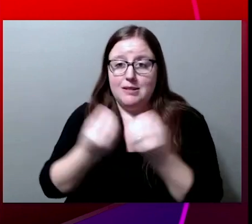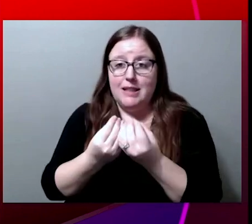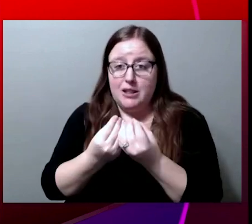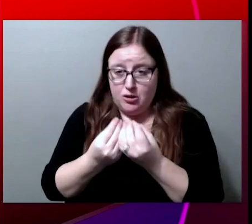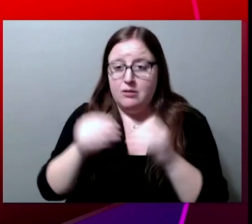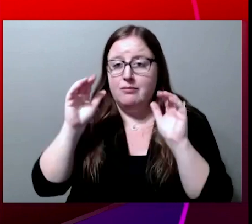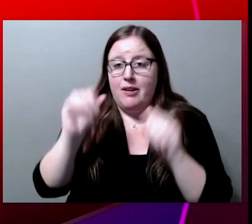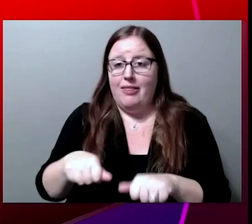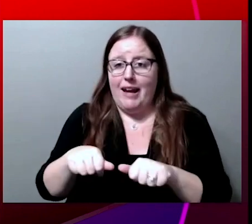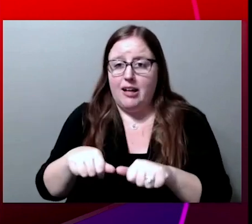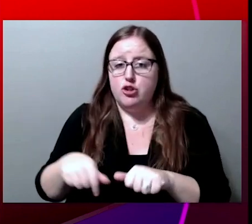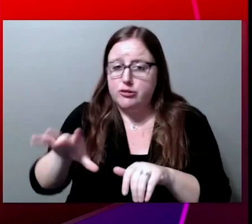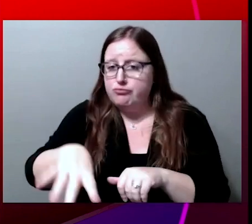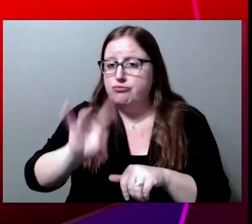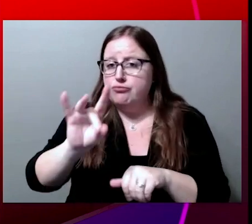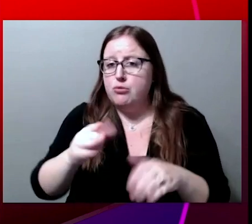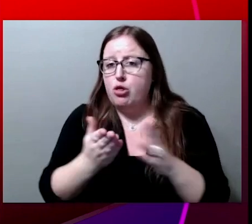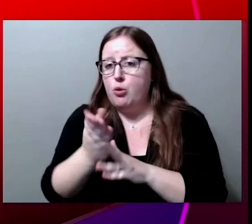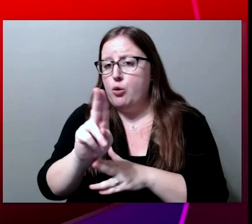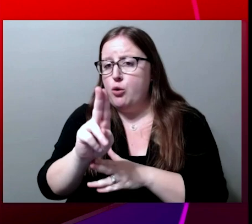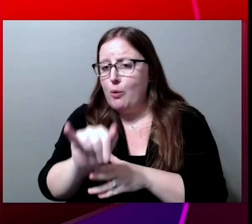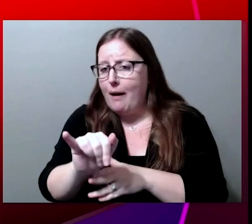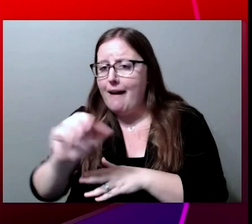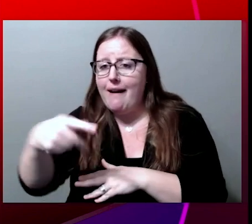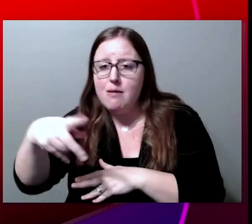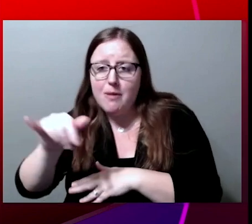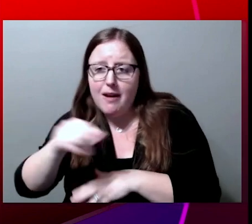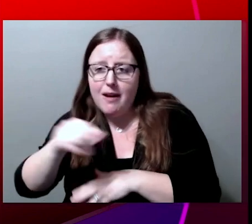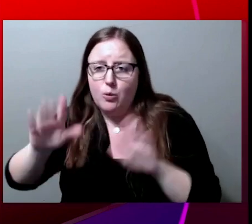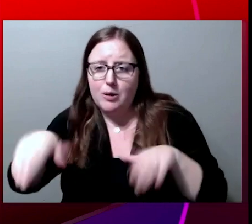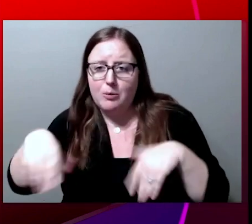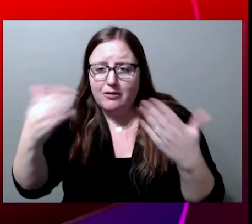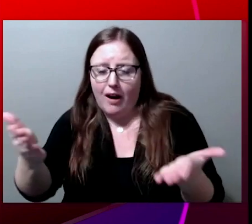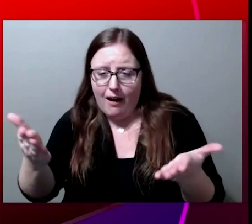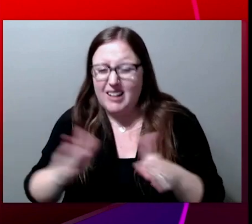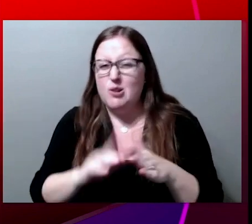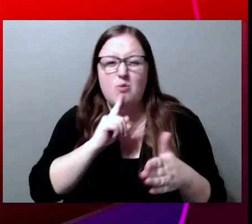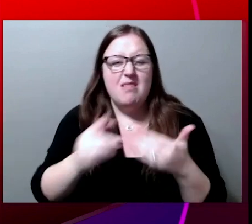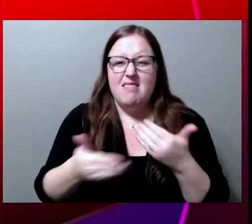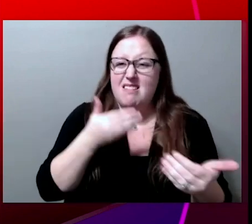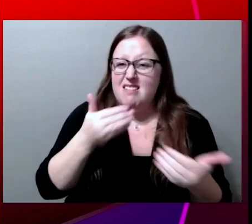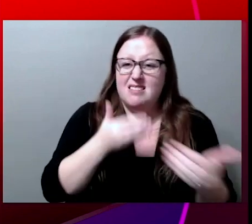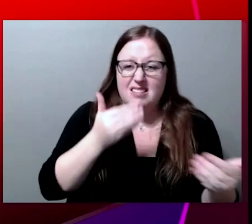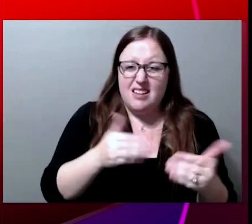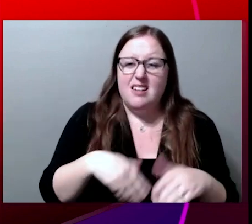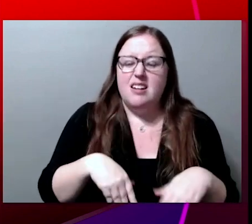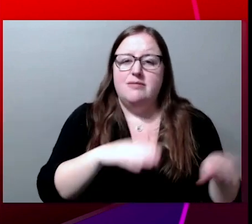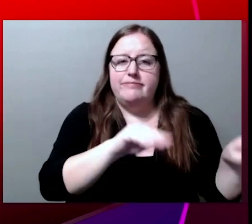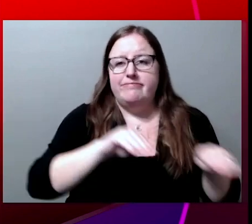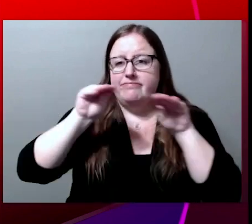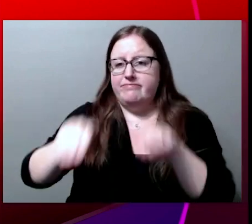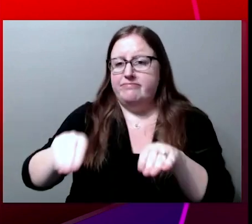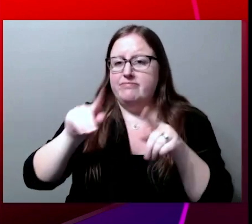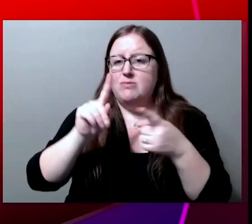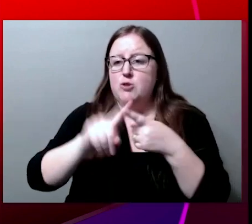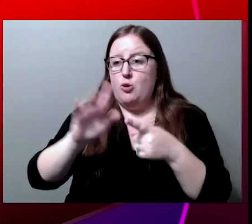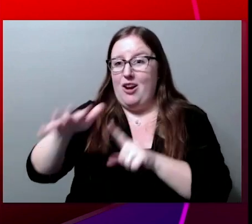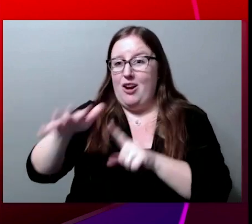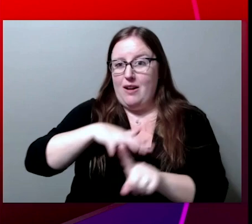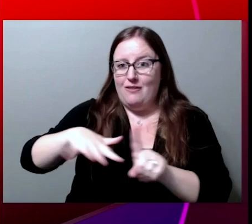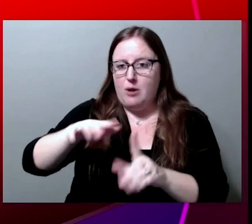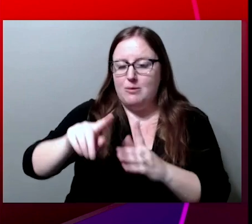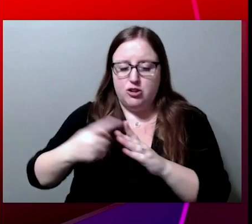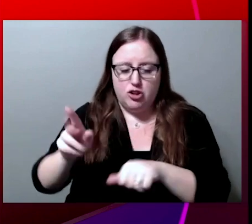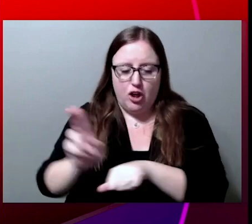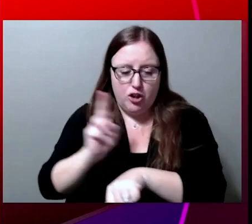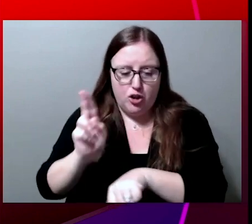can just discover through UI or APIs that we provide, and it's really easy to then take it into their own environment and then start using.